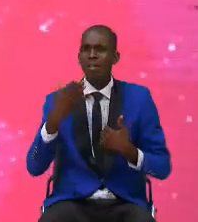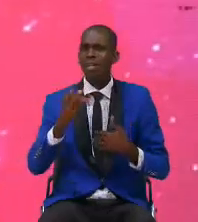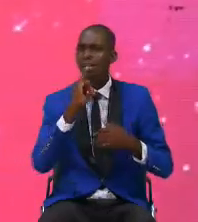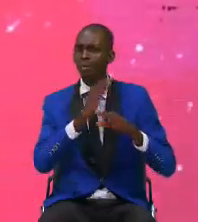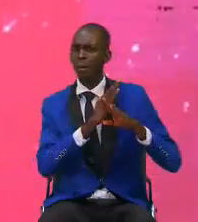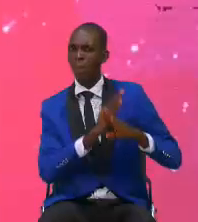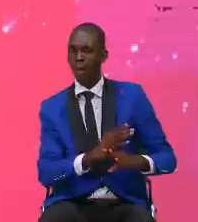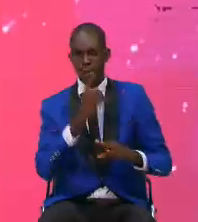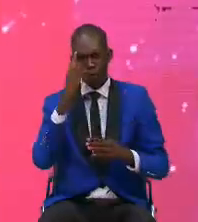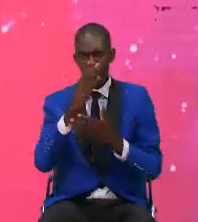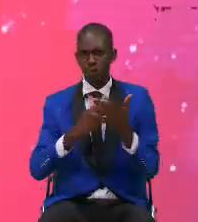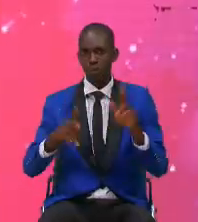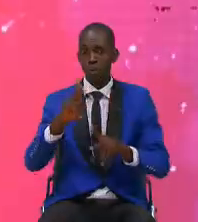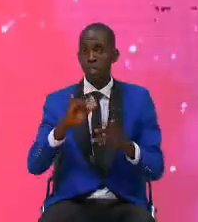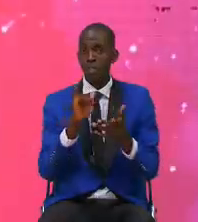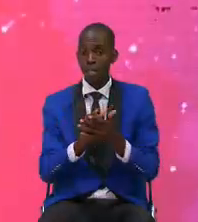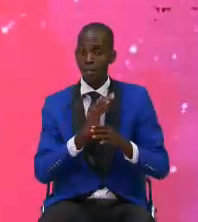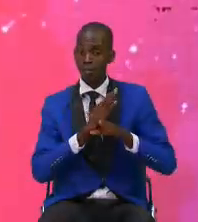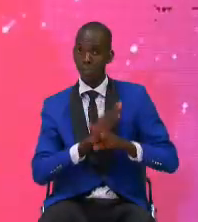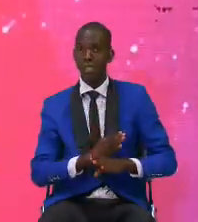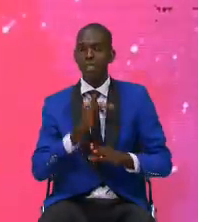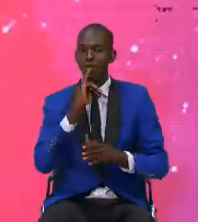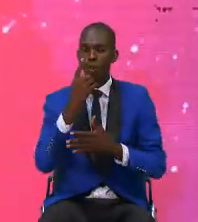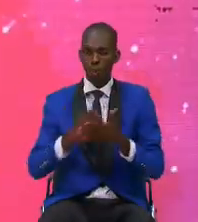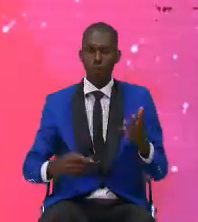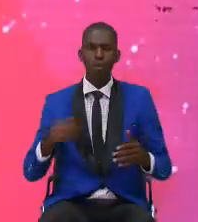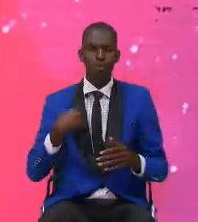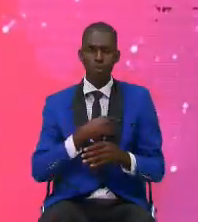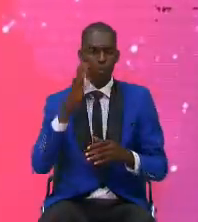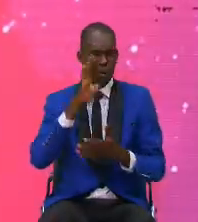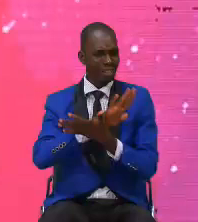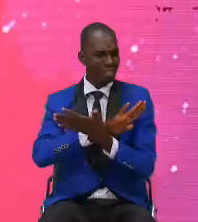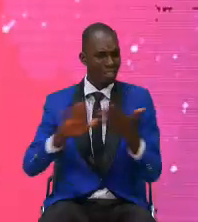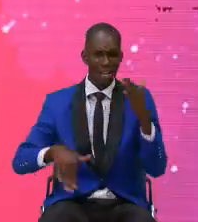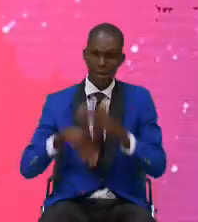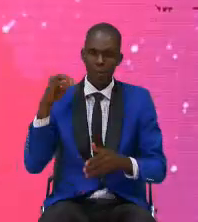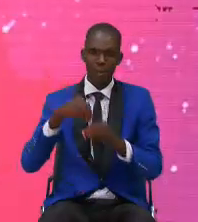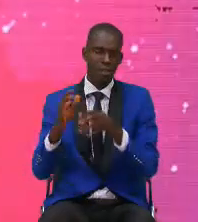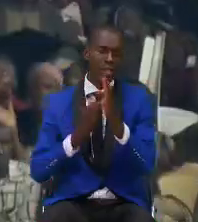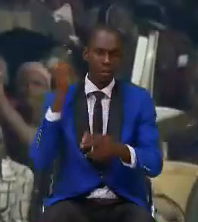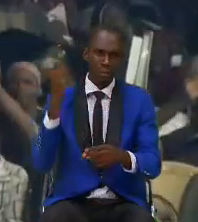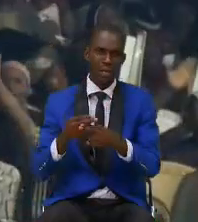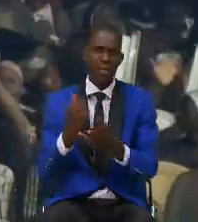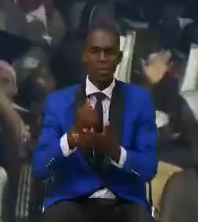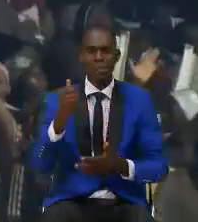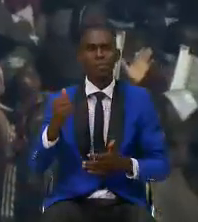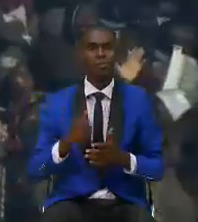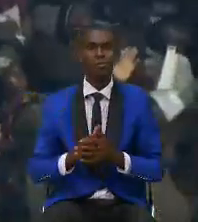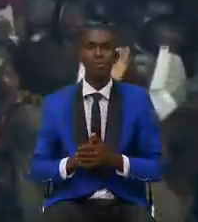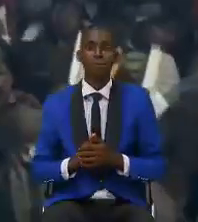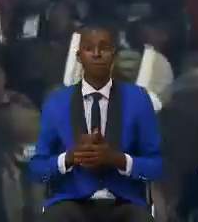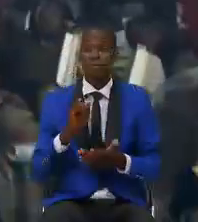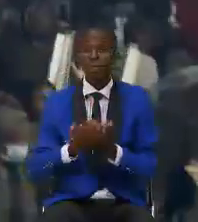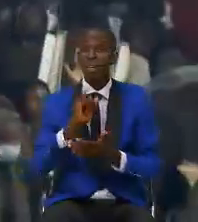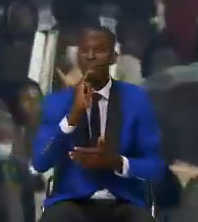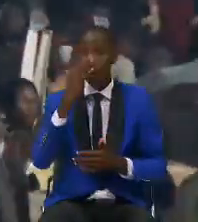people. And that barrier is what we are going to clear away tonight in Jesus' name. That's